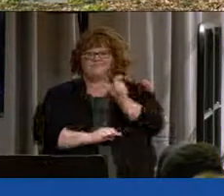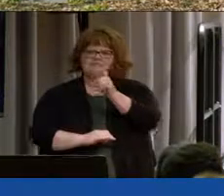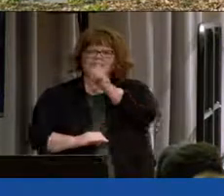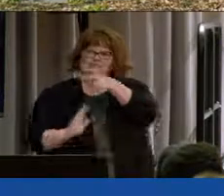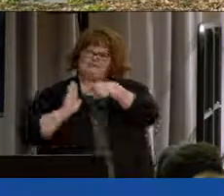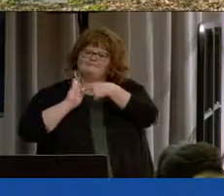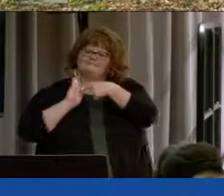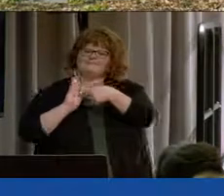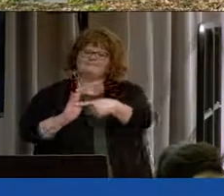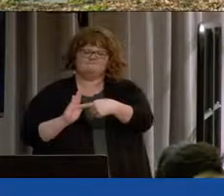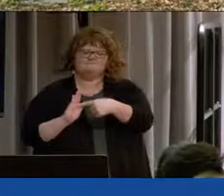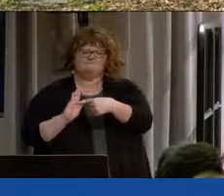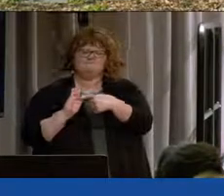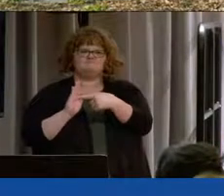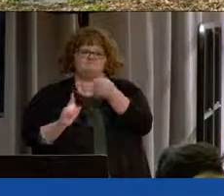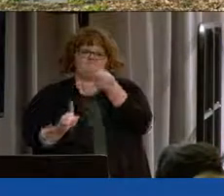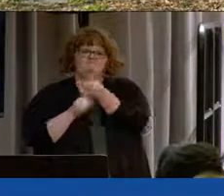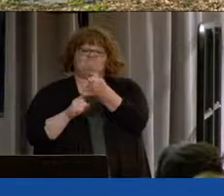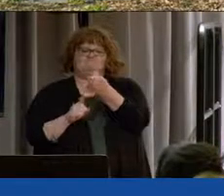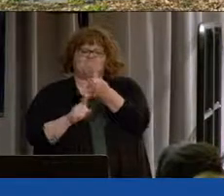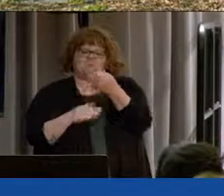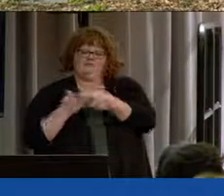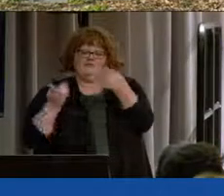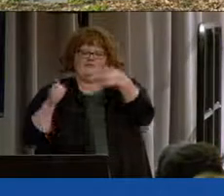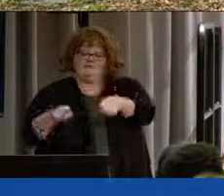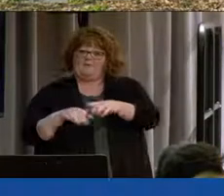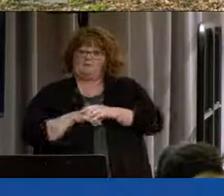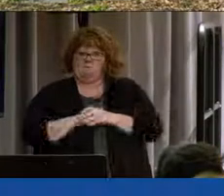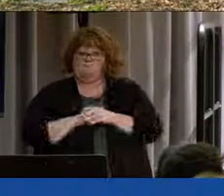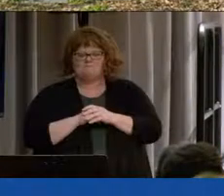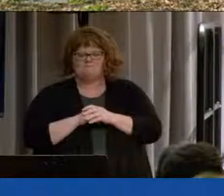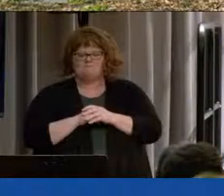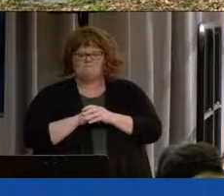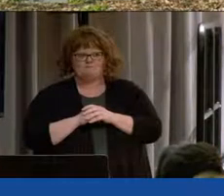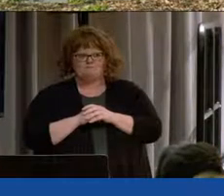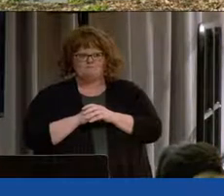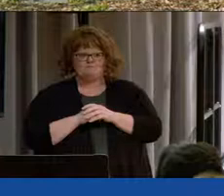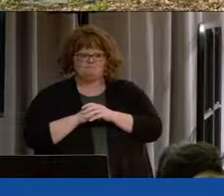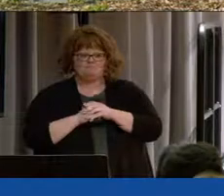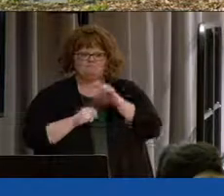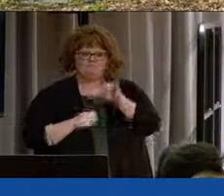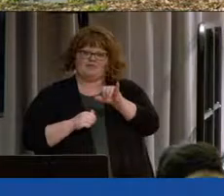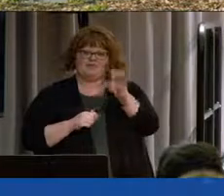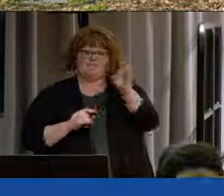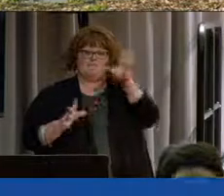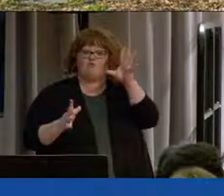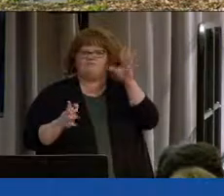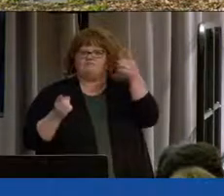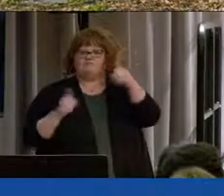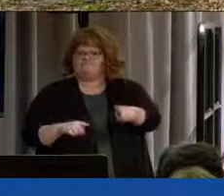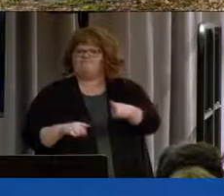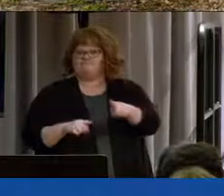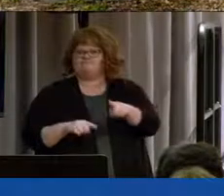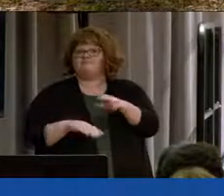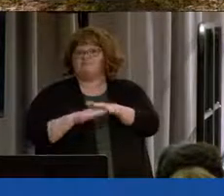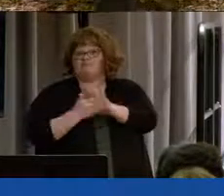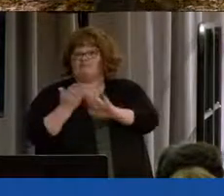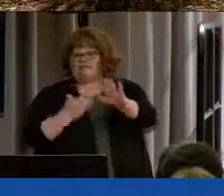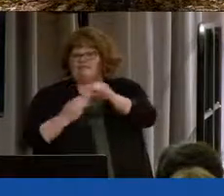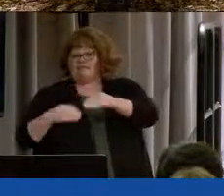the lost students, the 9 wounded, and the tragedy that occurred on our campus. And so memorials are hard.